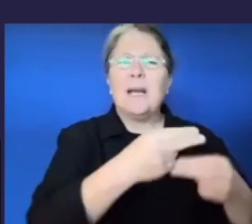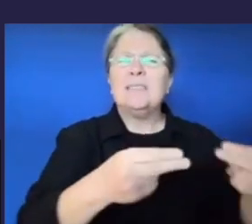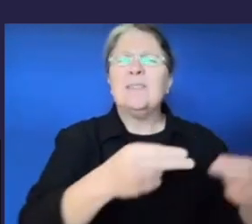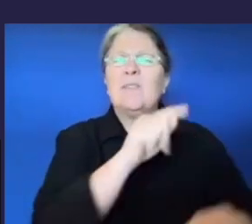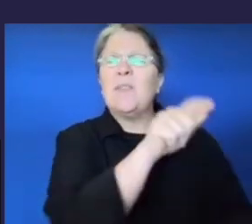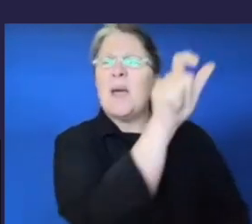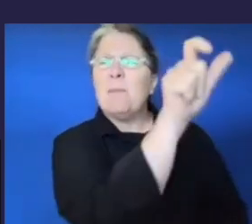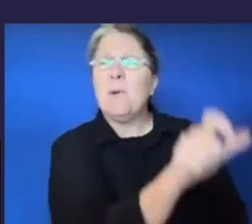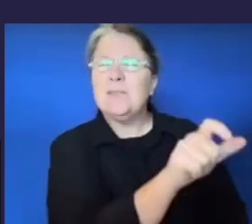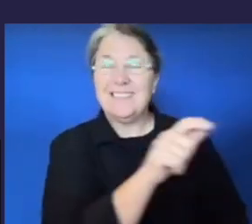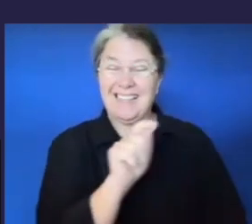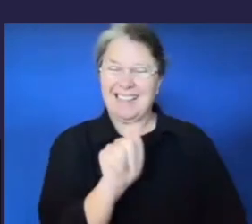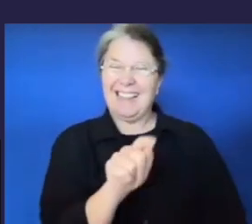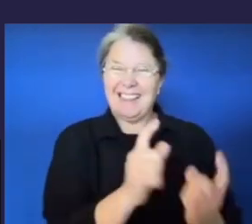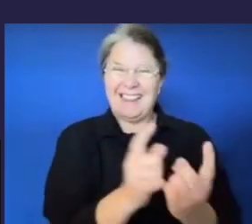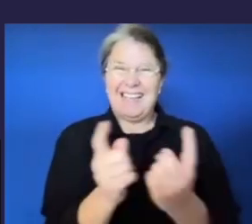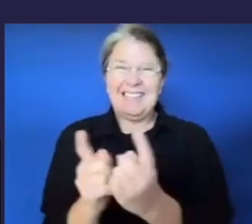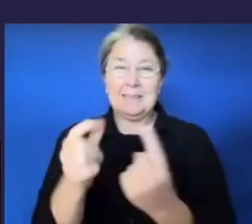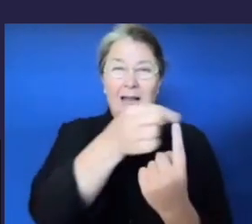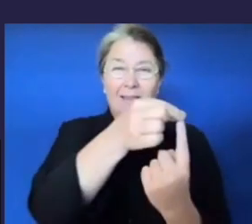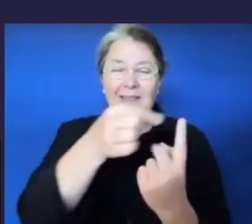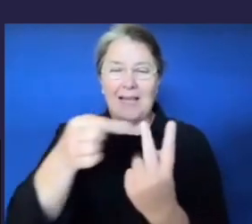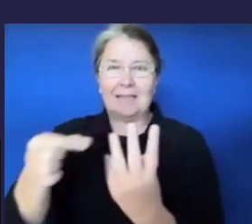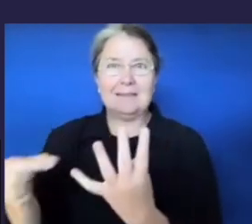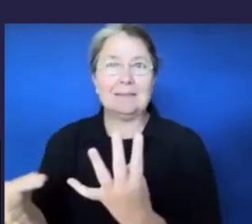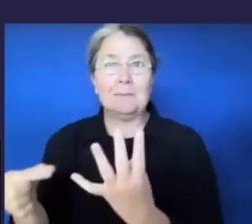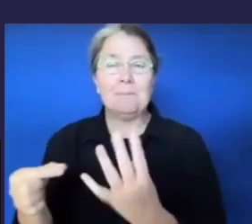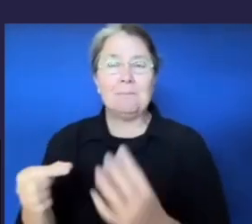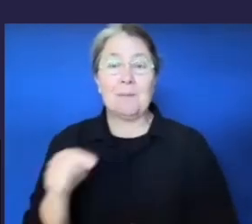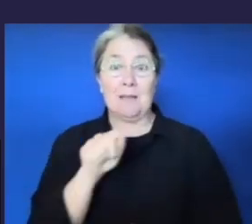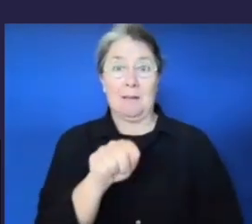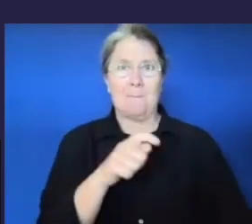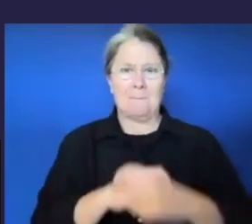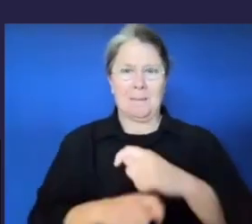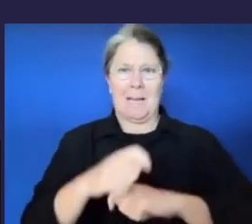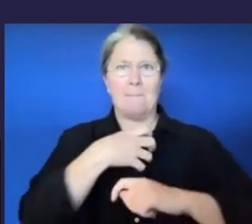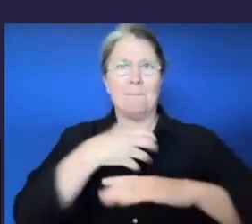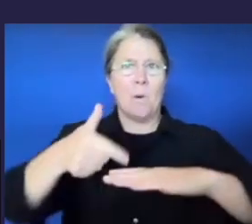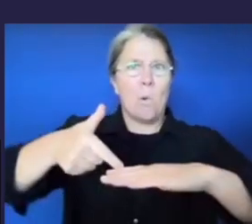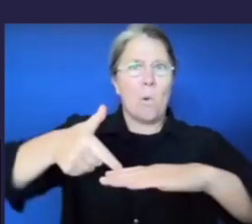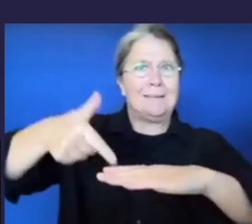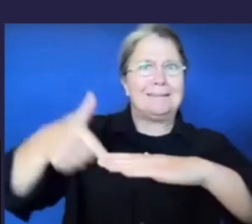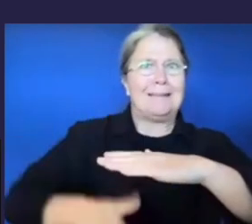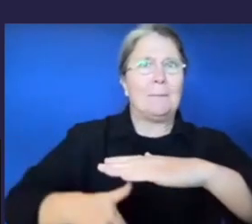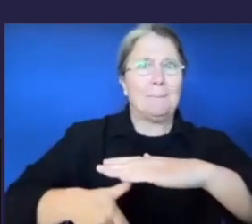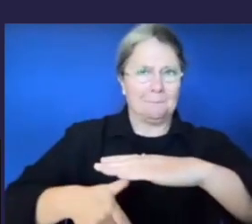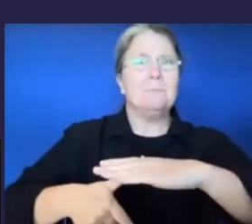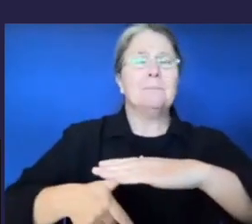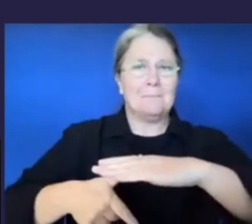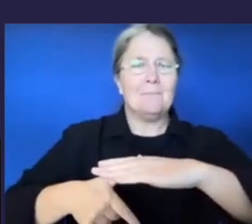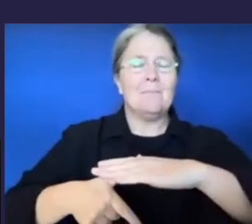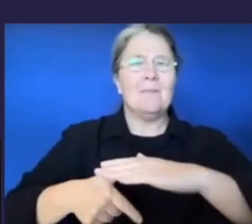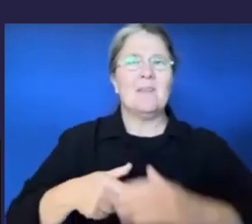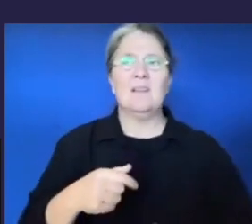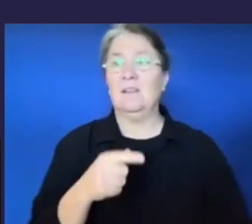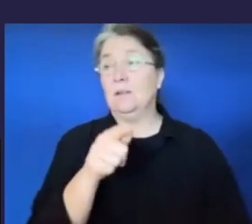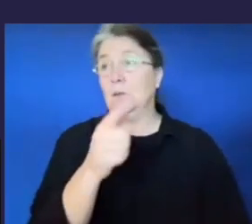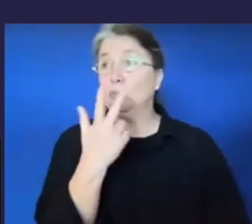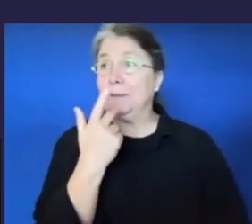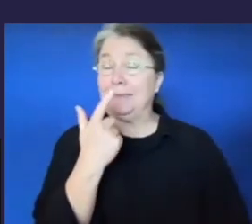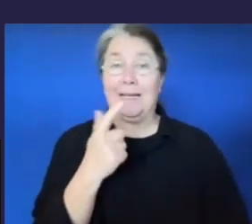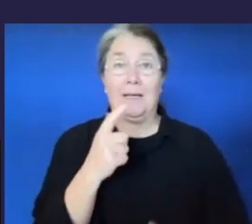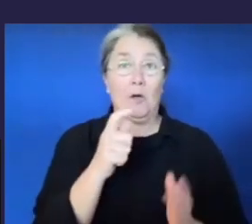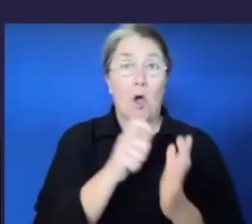and ceremonies. Social bonds often deepen during events that are only marginally related to work, like an office party, a